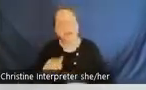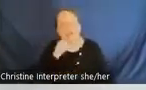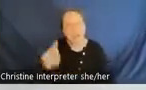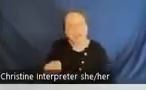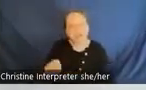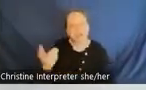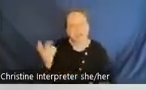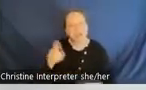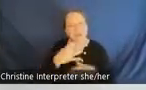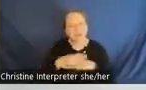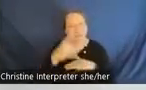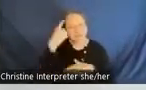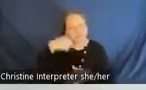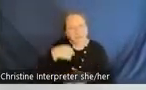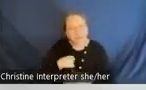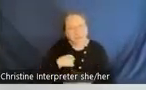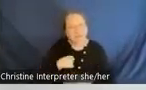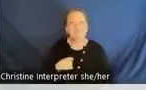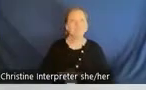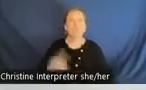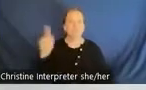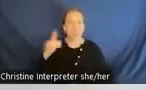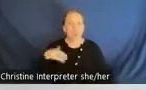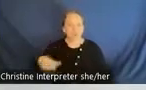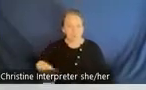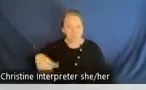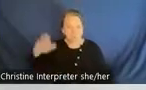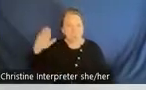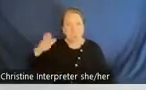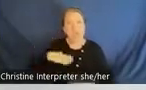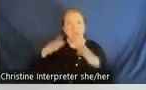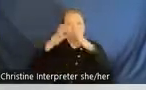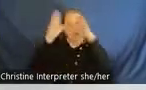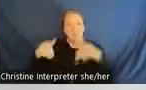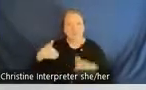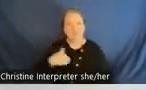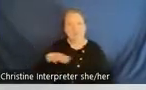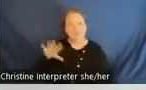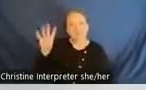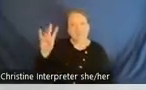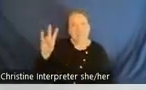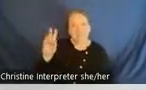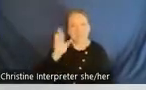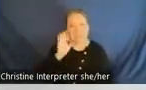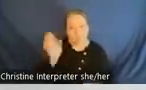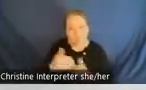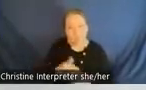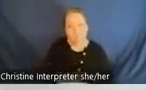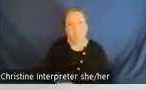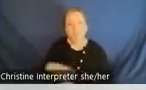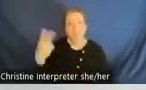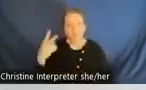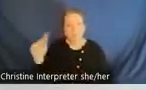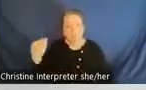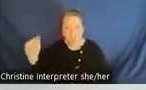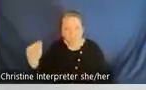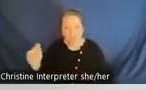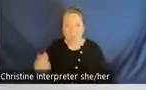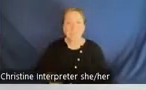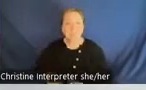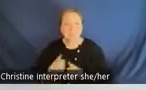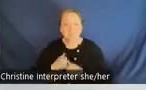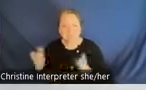with 7 bedrooms, two bathrooms and a living room, and most of the bedrooms